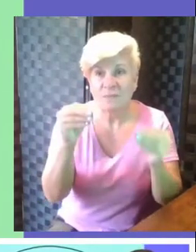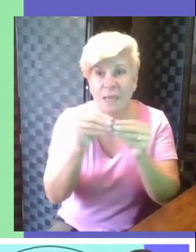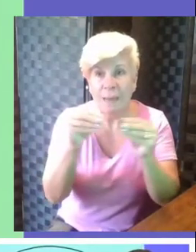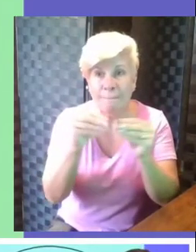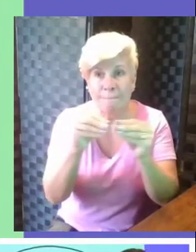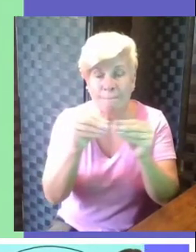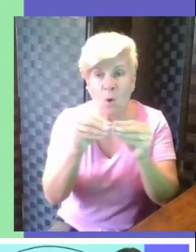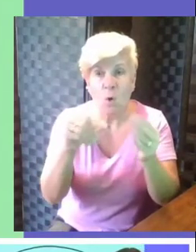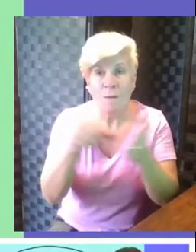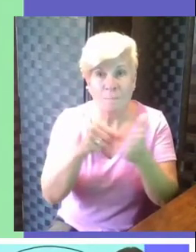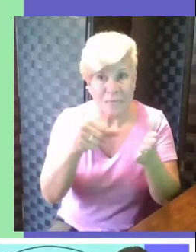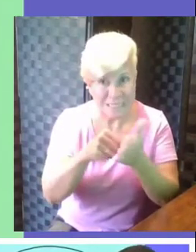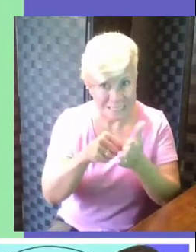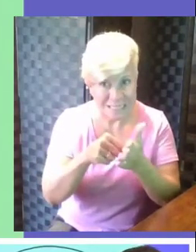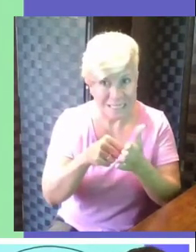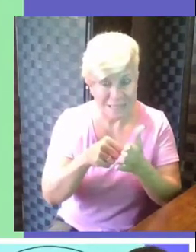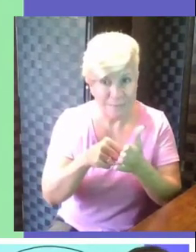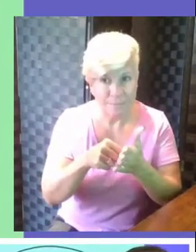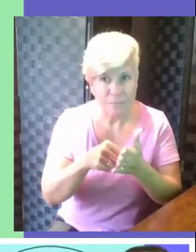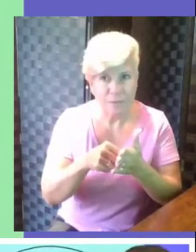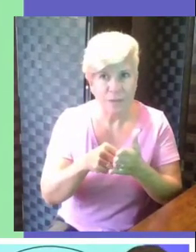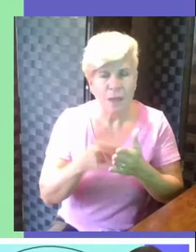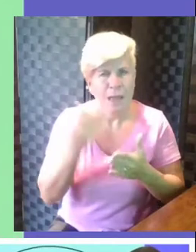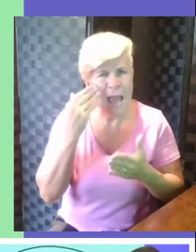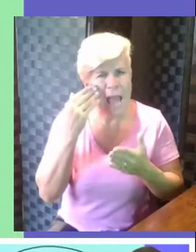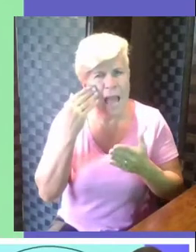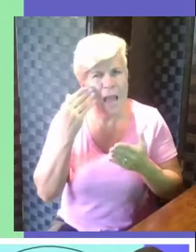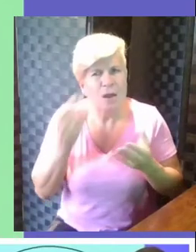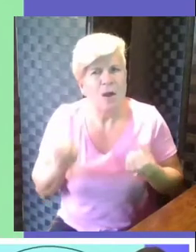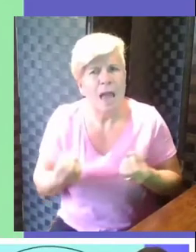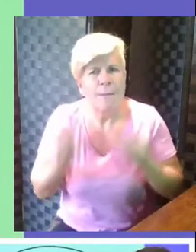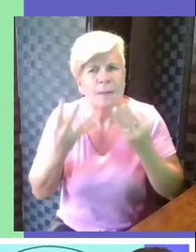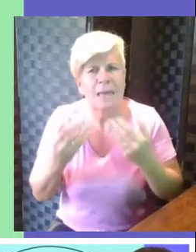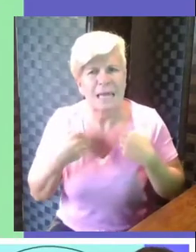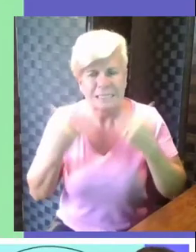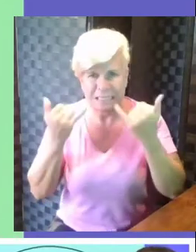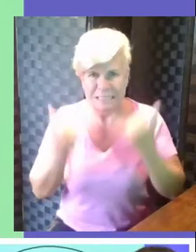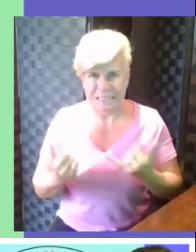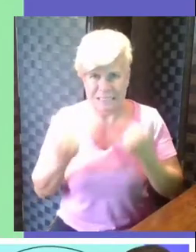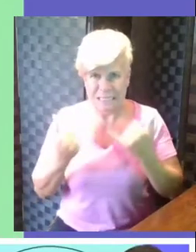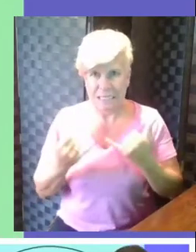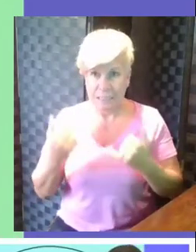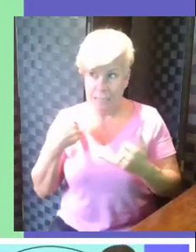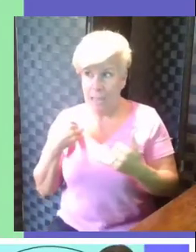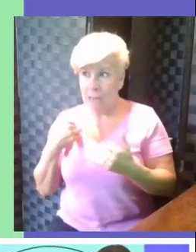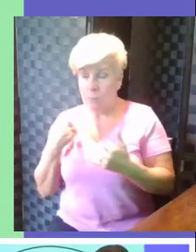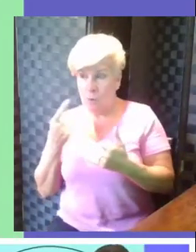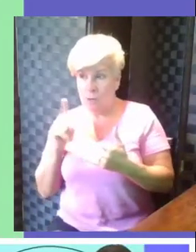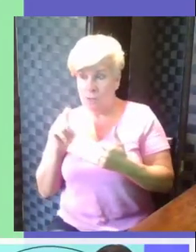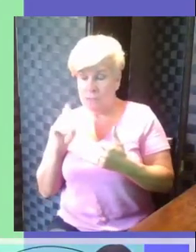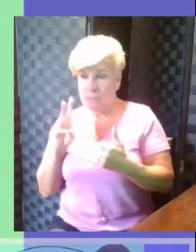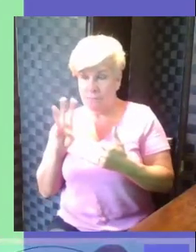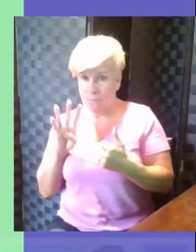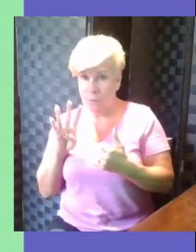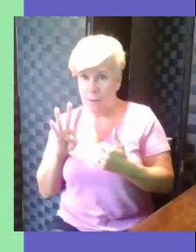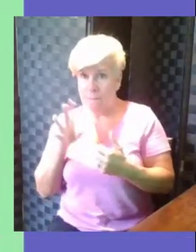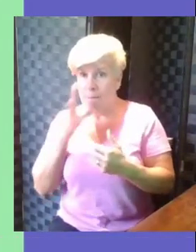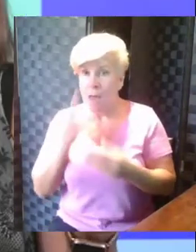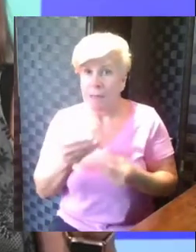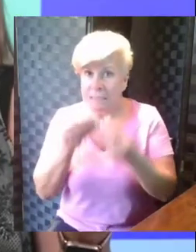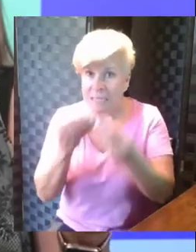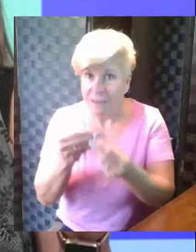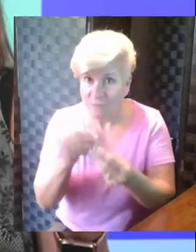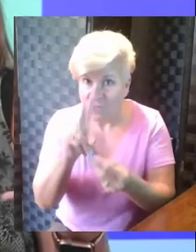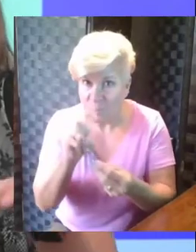pages? 250. So I want to know how many she has now. Well, she had 164. Mom gave